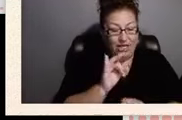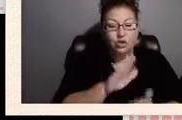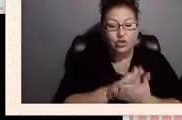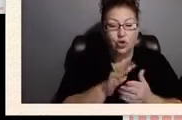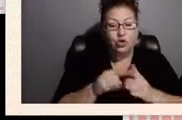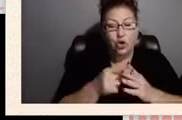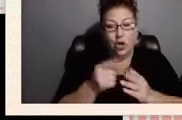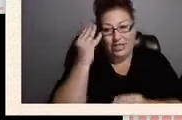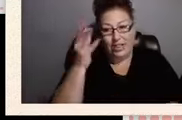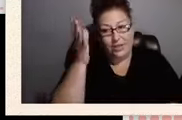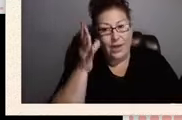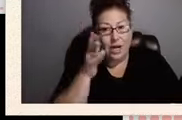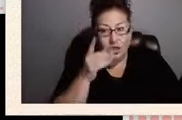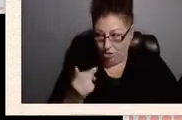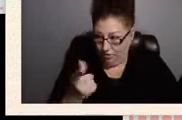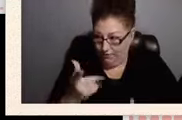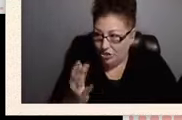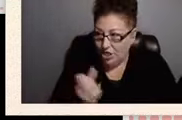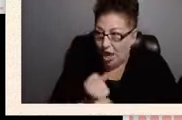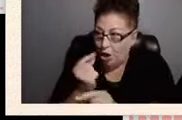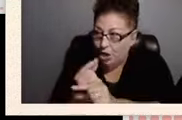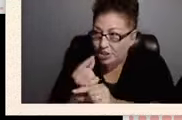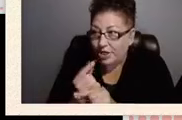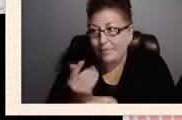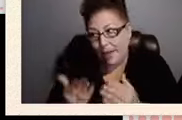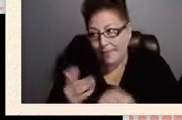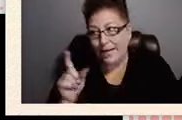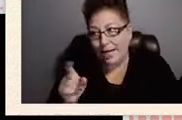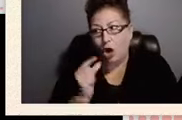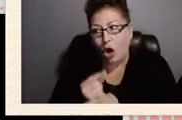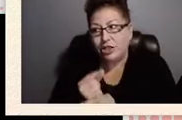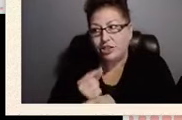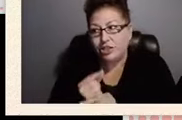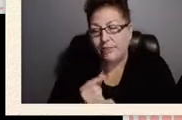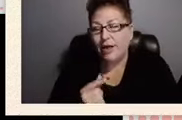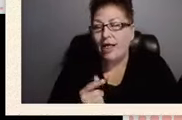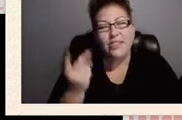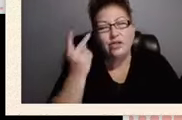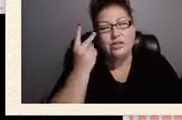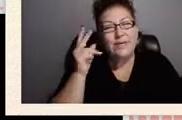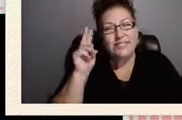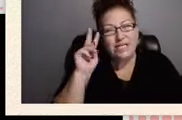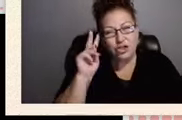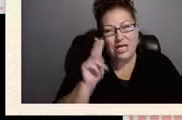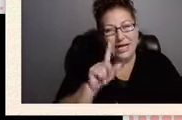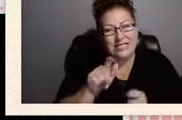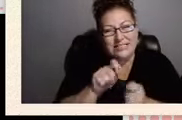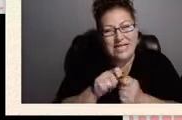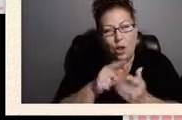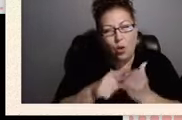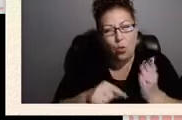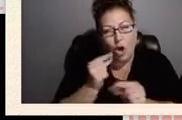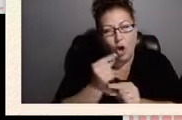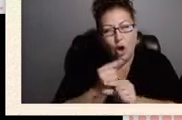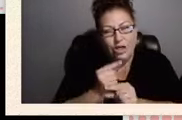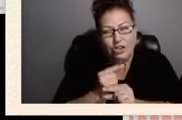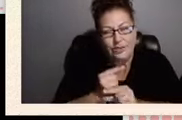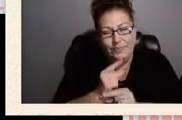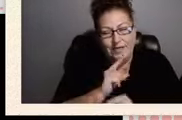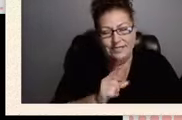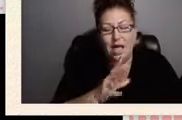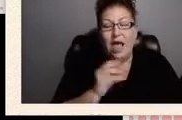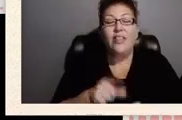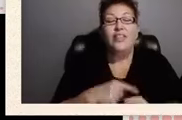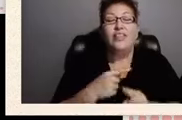gotten guardianship yet? You might need guardianship. And there's a misunderstanding exactly of what guardianship is, and then also a